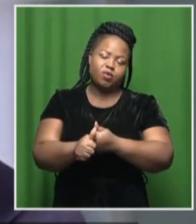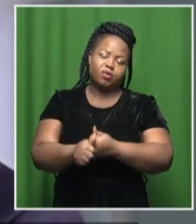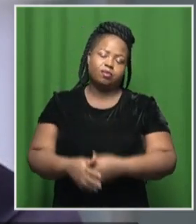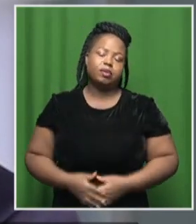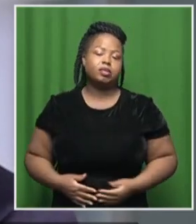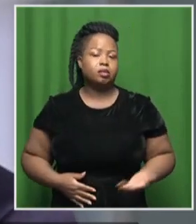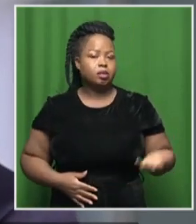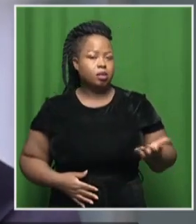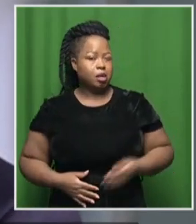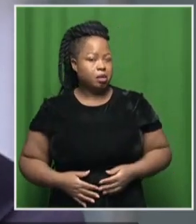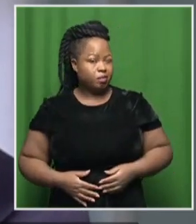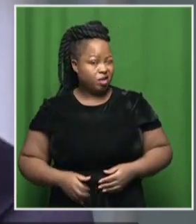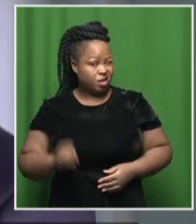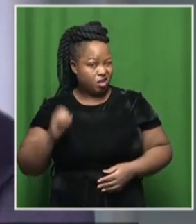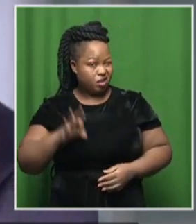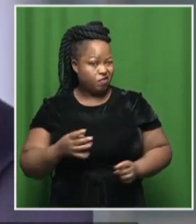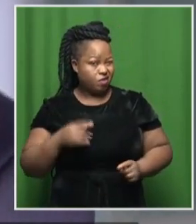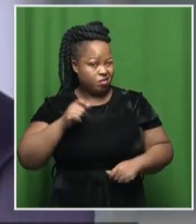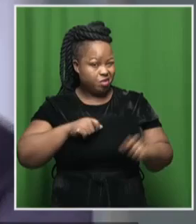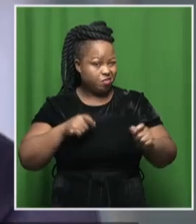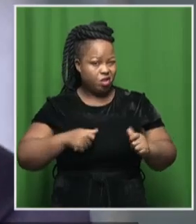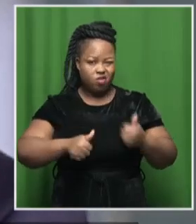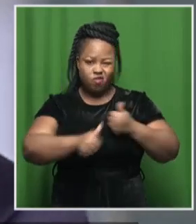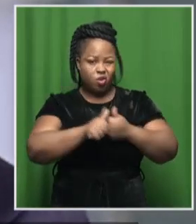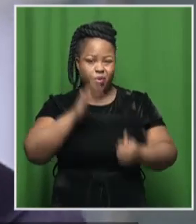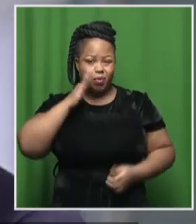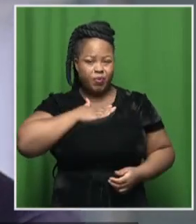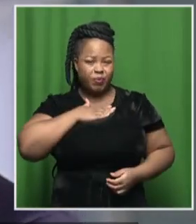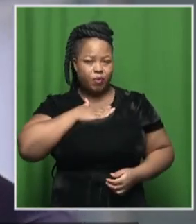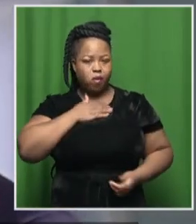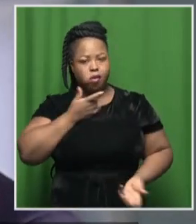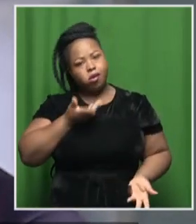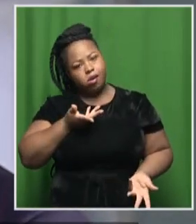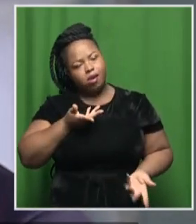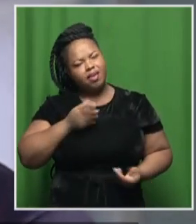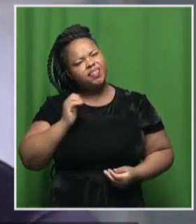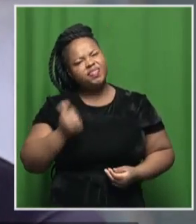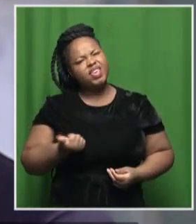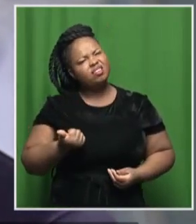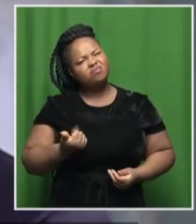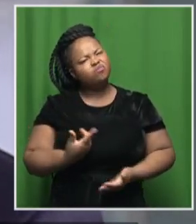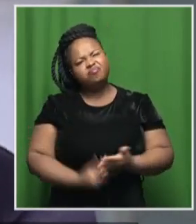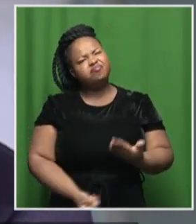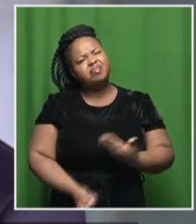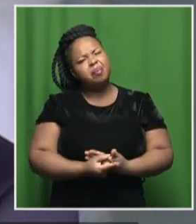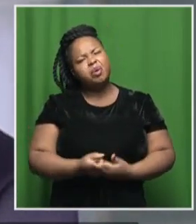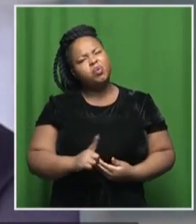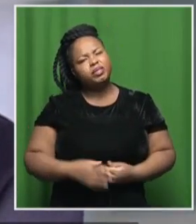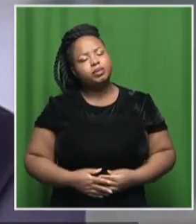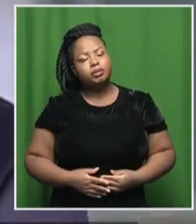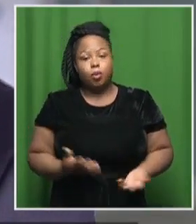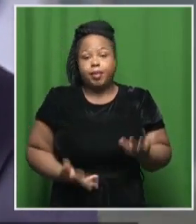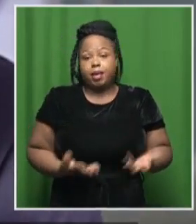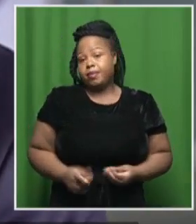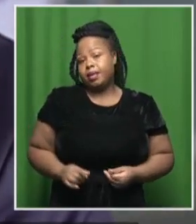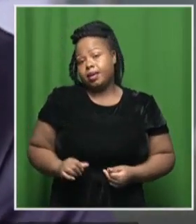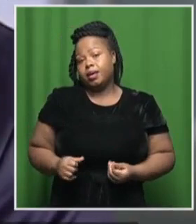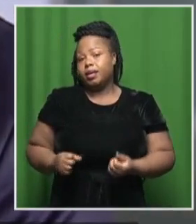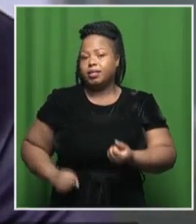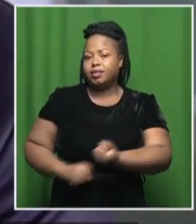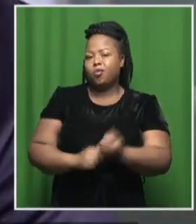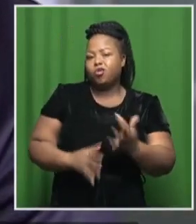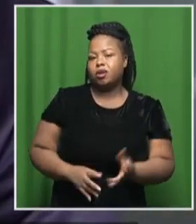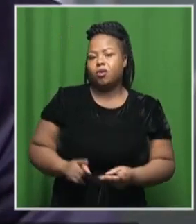of breaking this Code of Conduct, talk to us through them. I mean, if a party is found, or a supporter or an independent